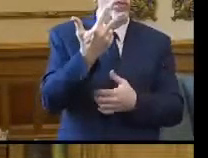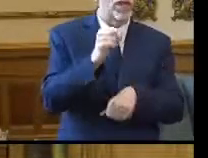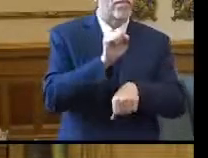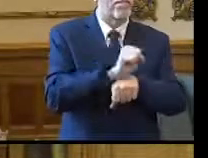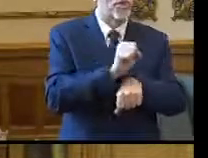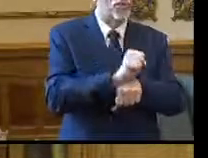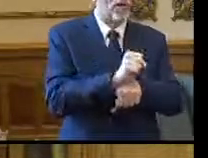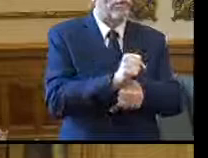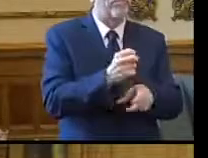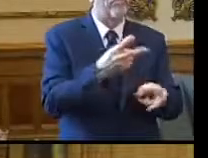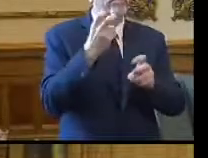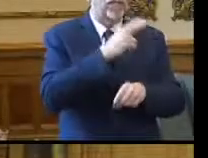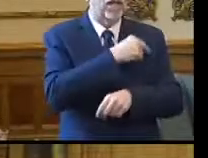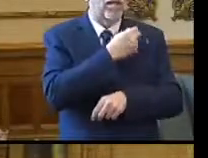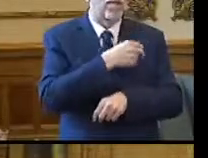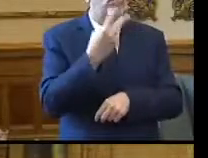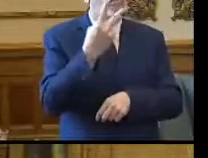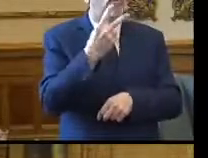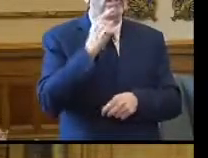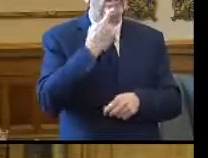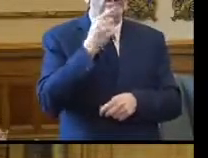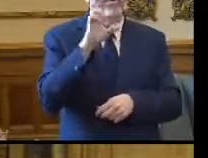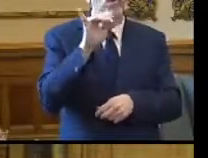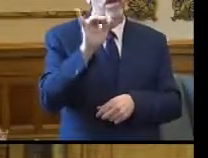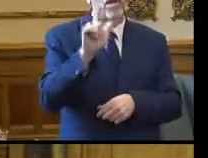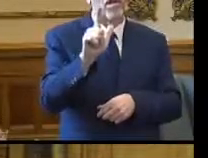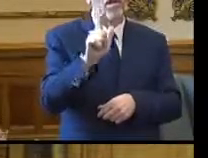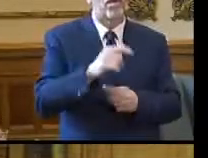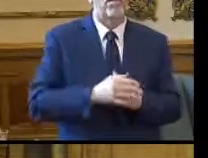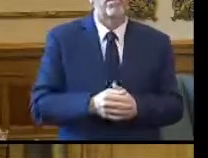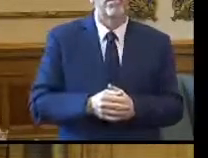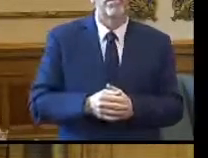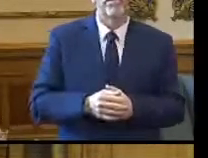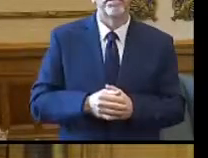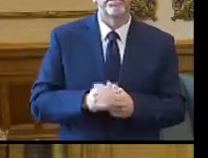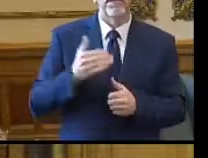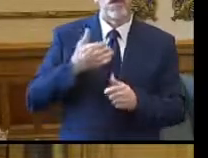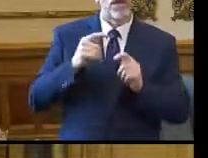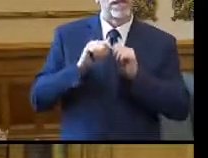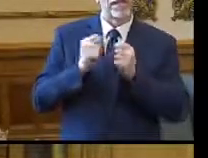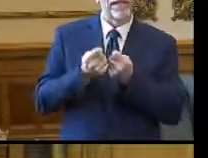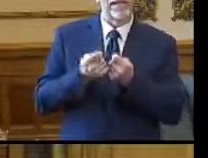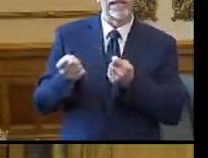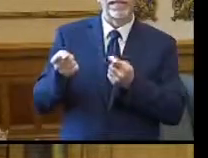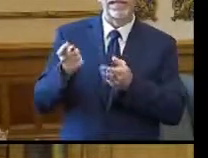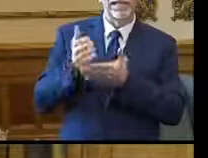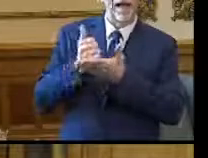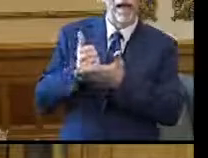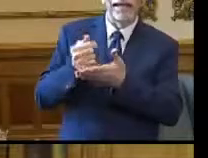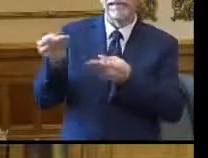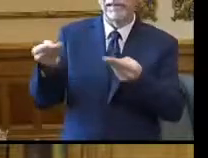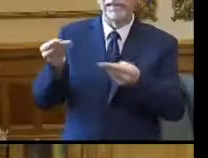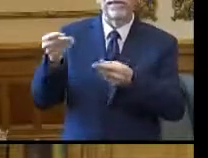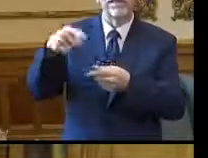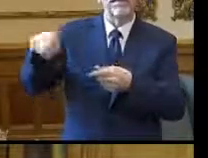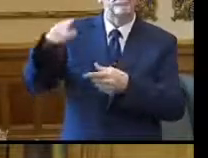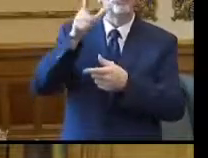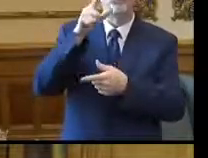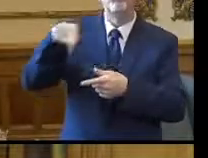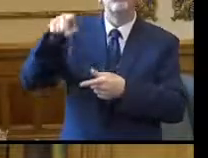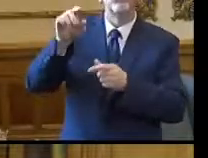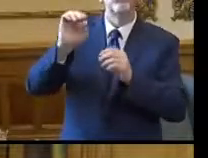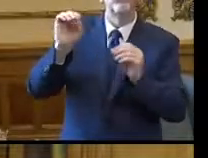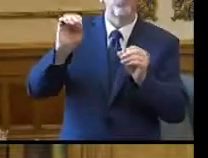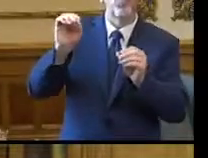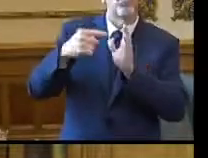are hospitalized, 2 of which are critically ill. Our team is facilitating the transfer of asymptomatic